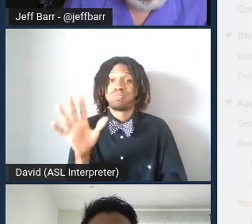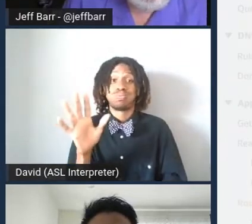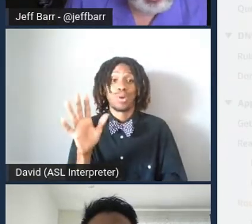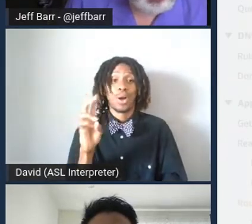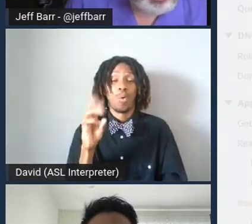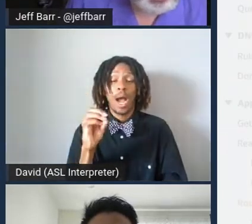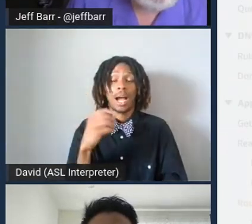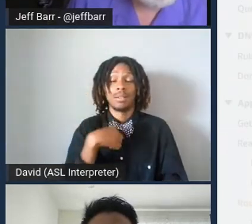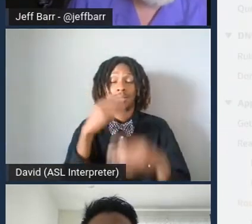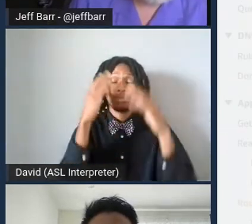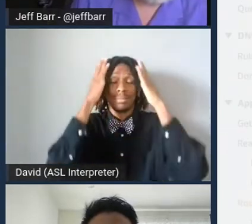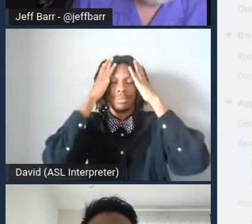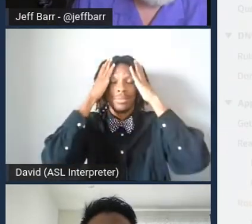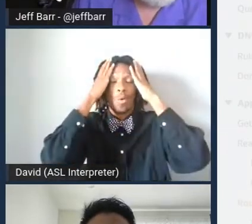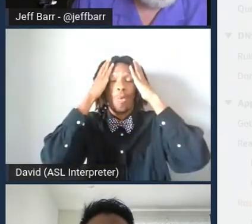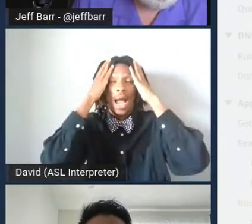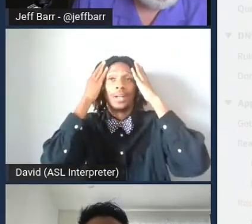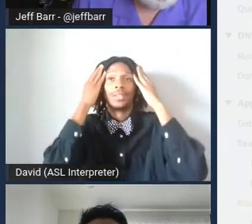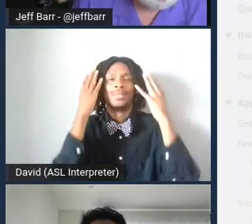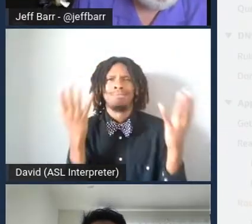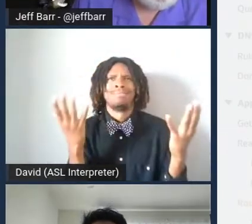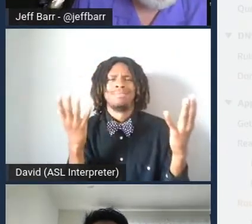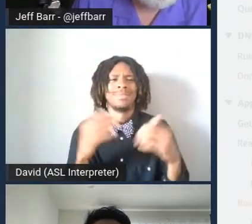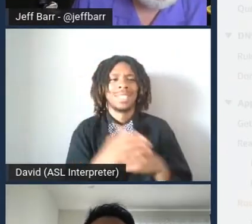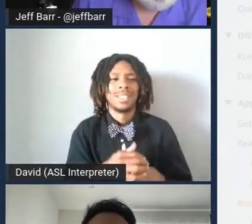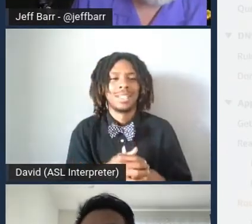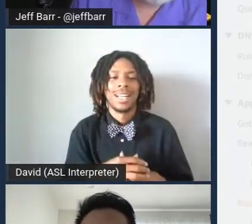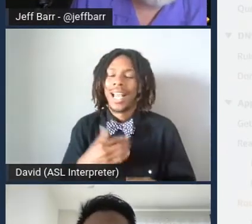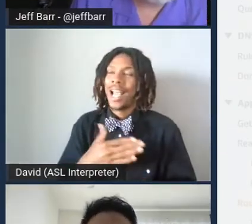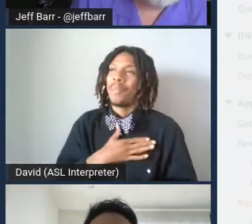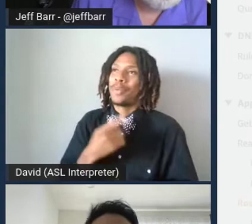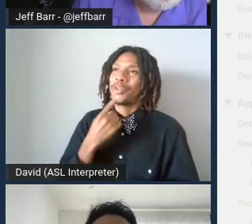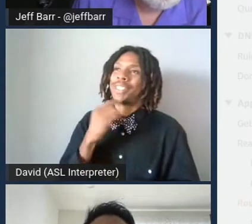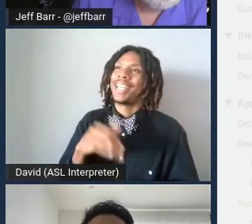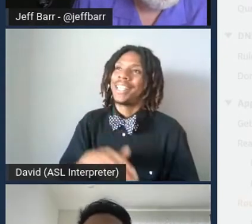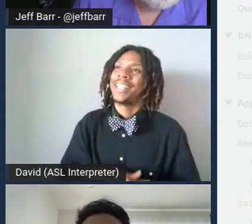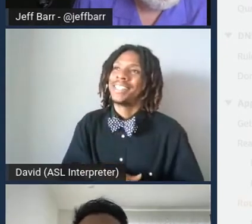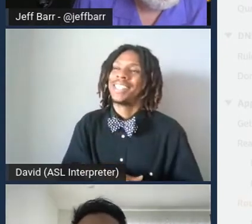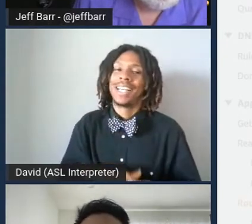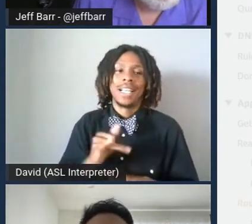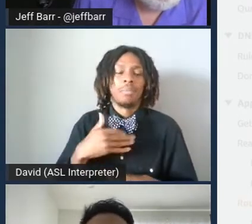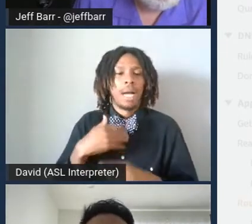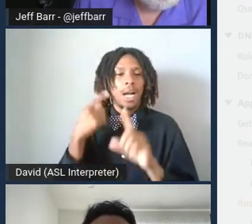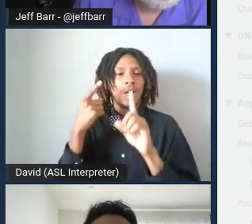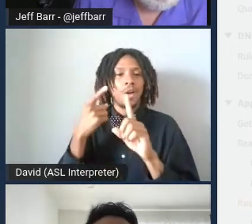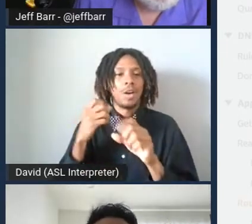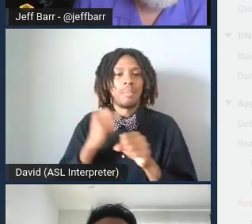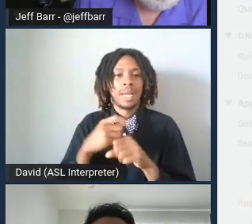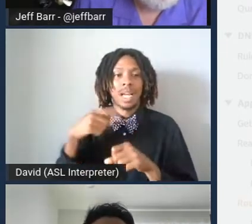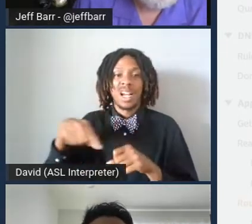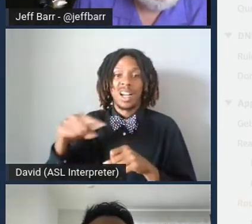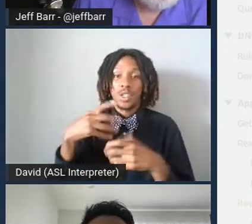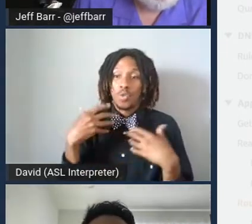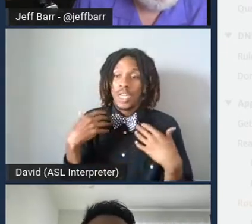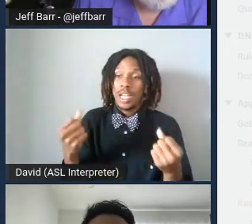kind of mind-blowing to me. I'm glad you said that. That's our goal, to make these kind of recovery